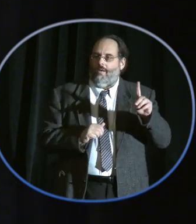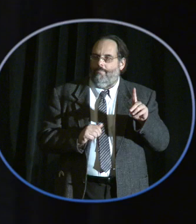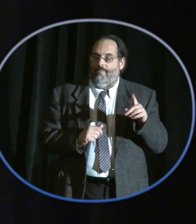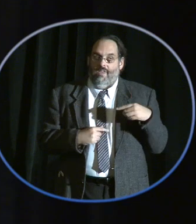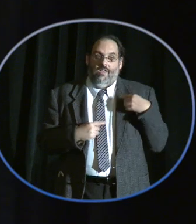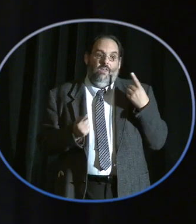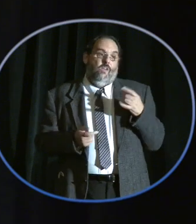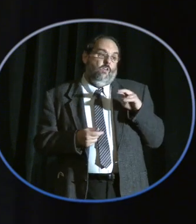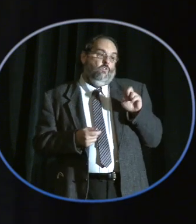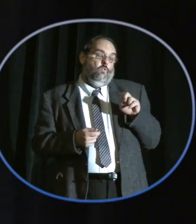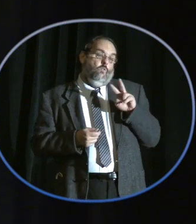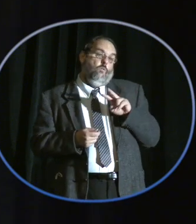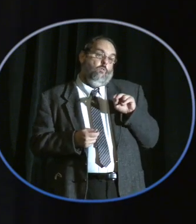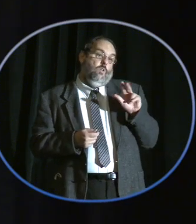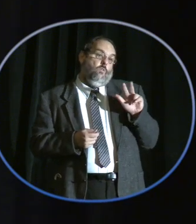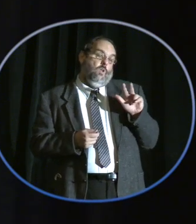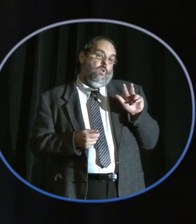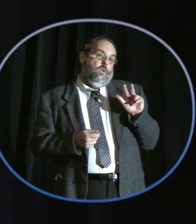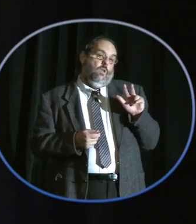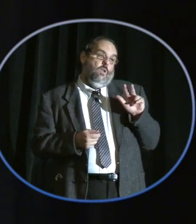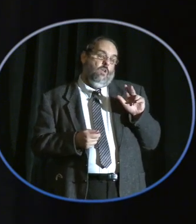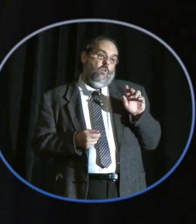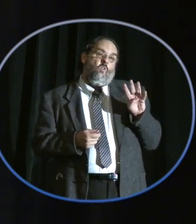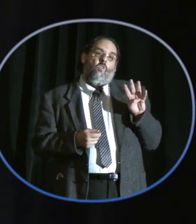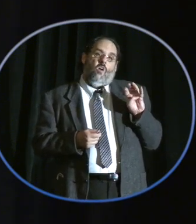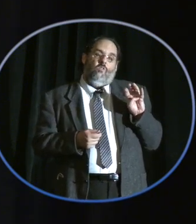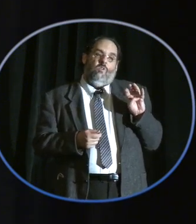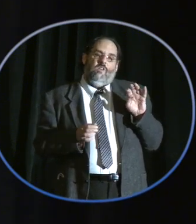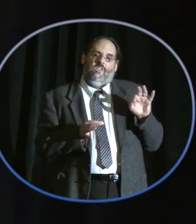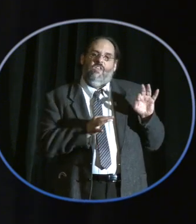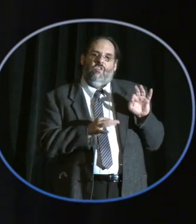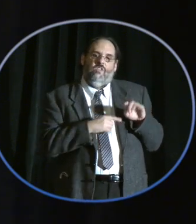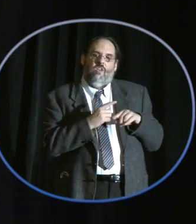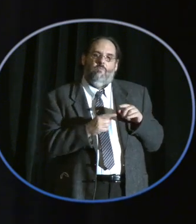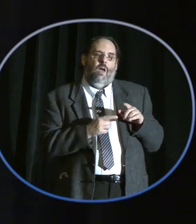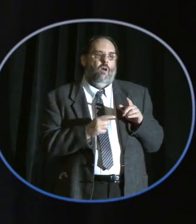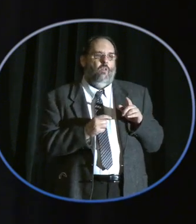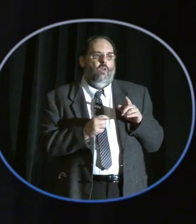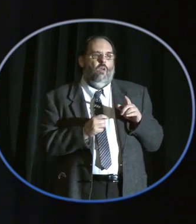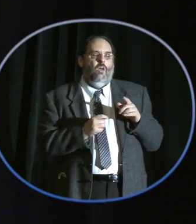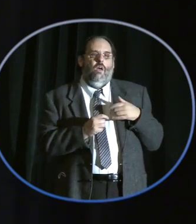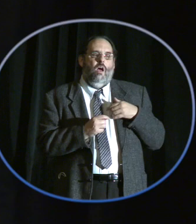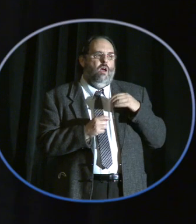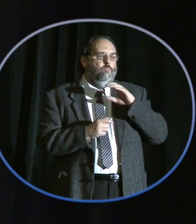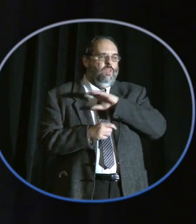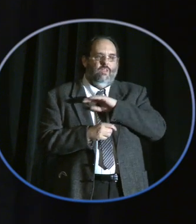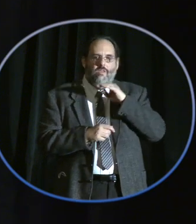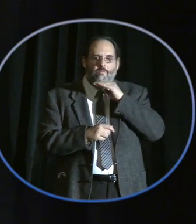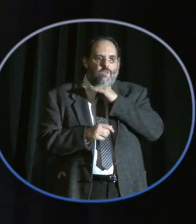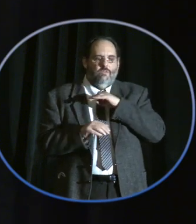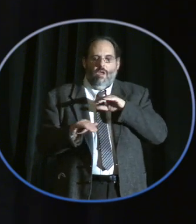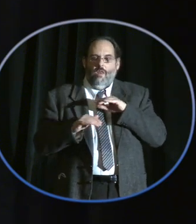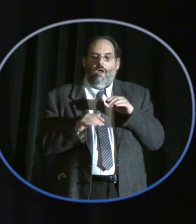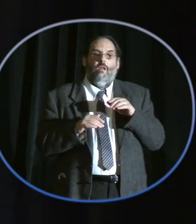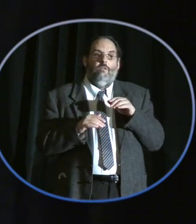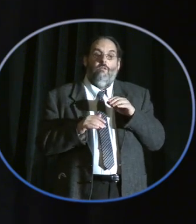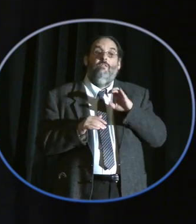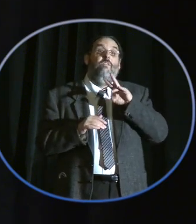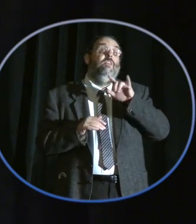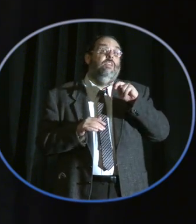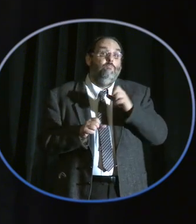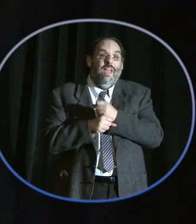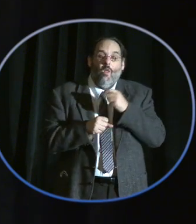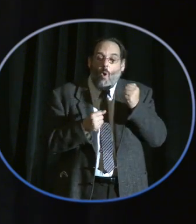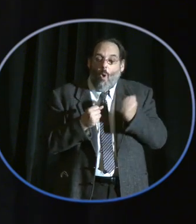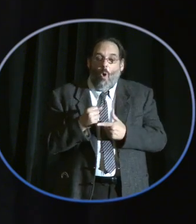Since June of 2023, nearly 400 decisions regarding complaints of police misconduct complaints have been made by civilians, and